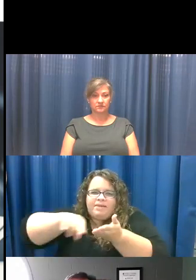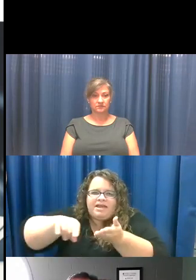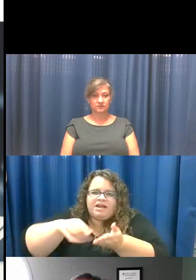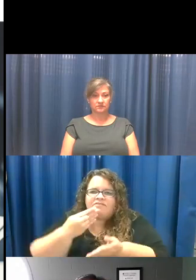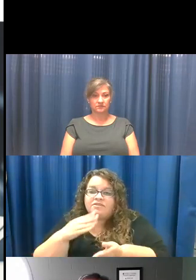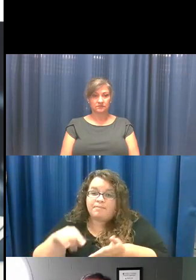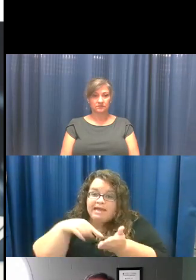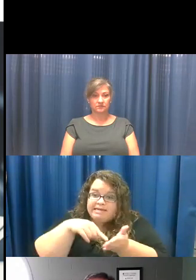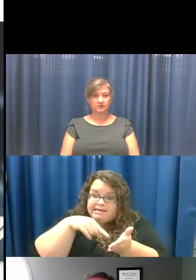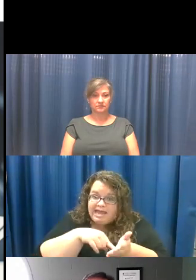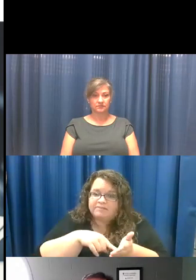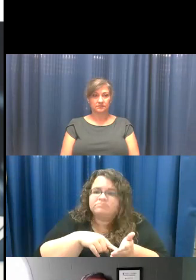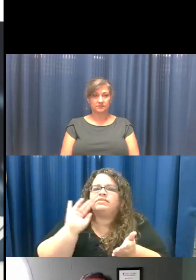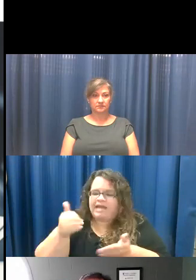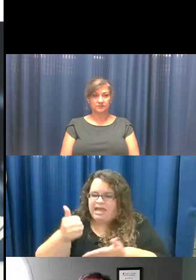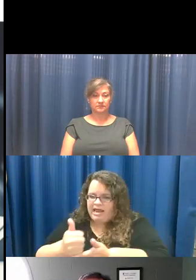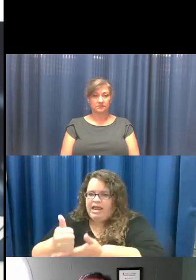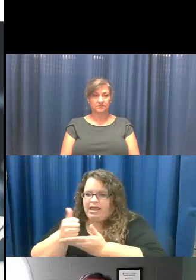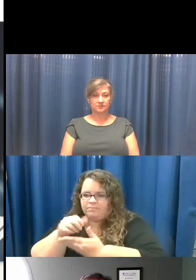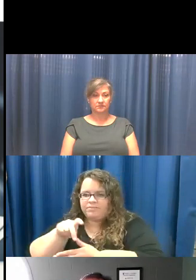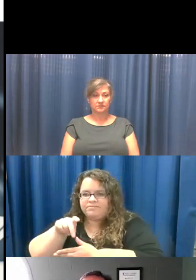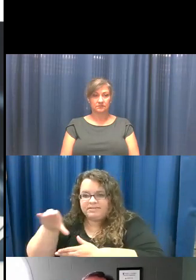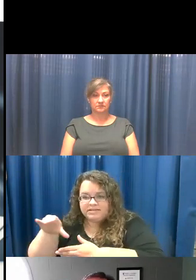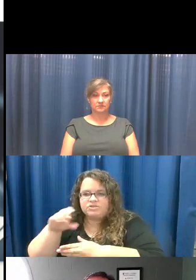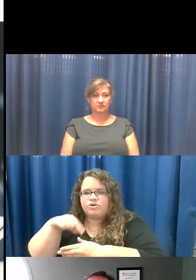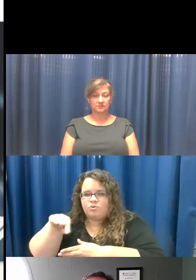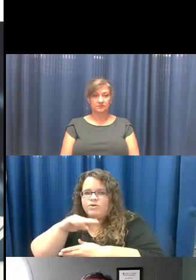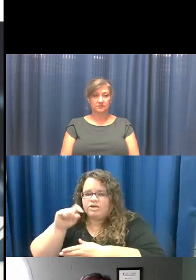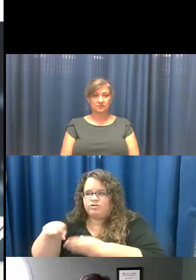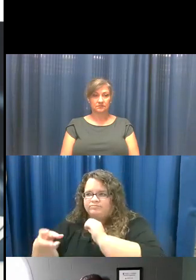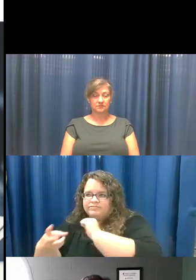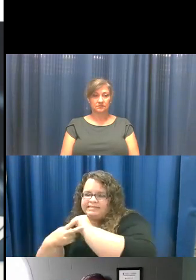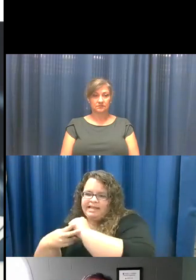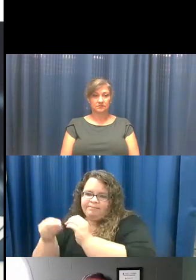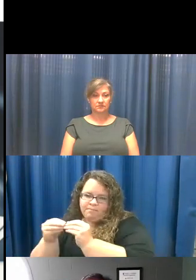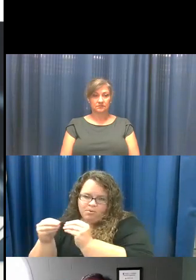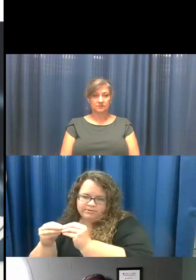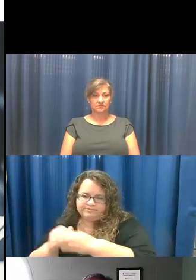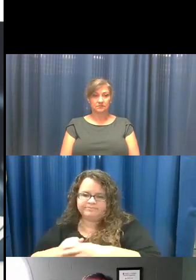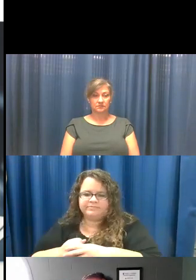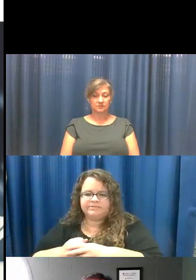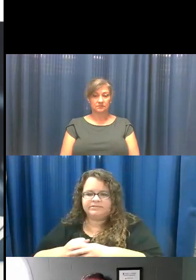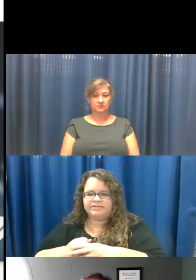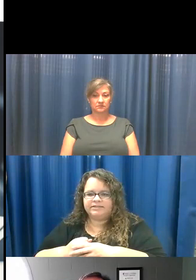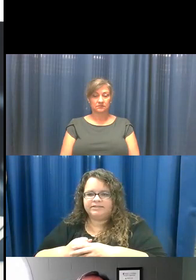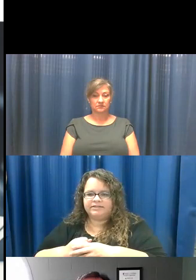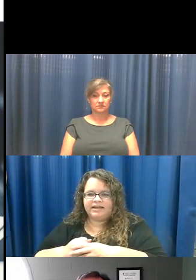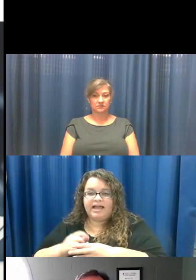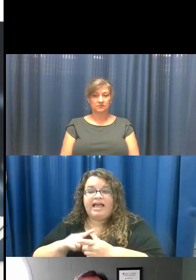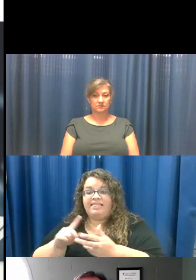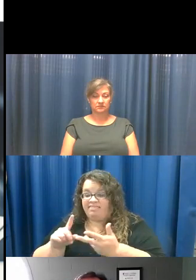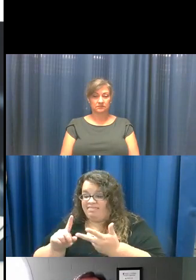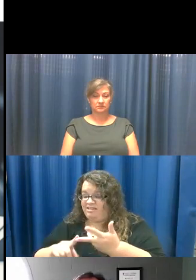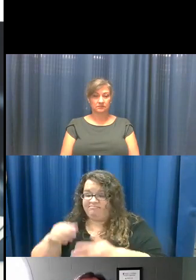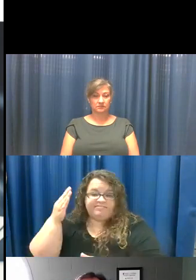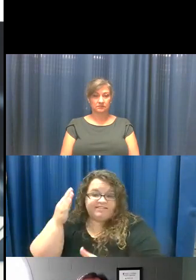helped Pikes Peak's bottom line and allowed us to add to our reserves. And finally, we just put a hard stop on all